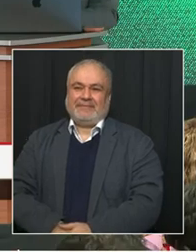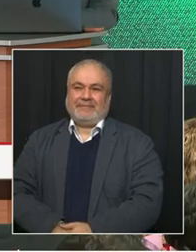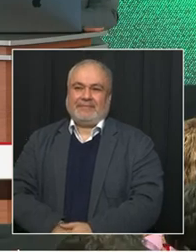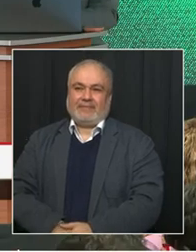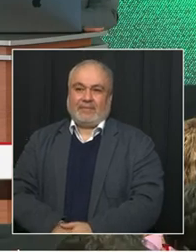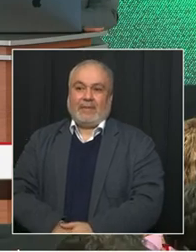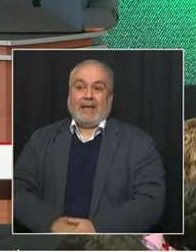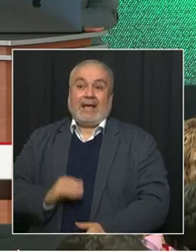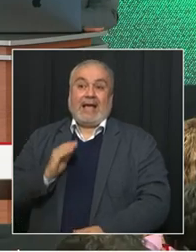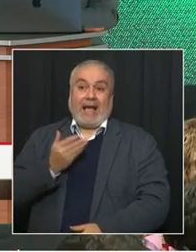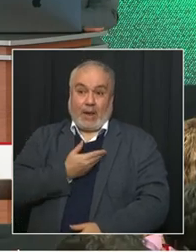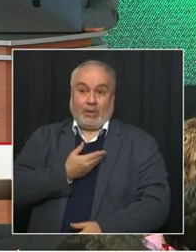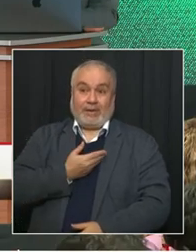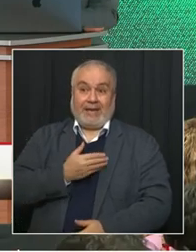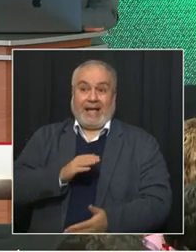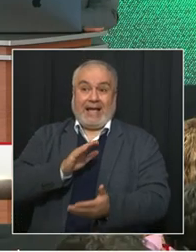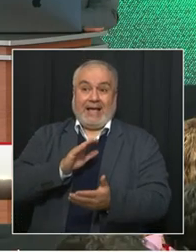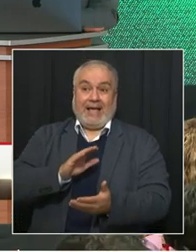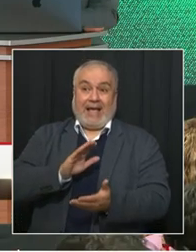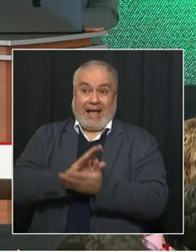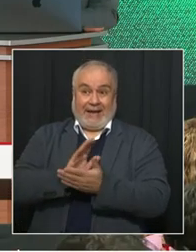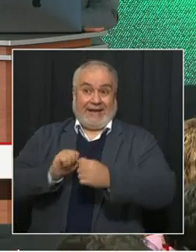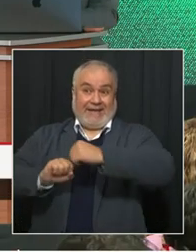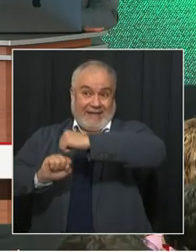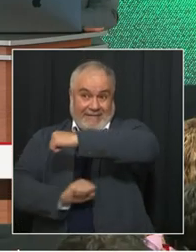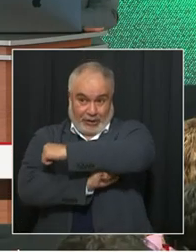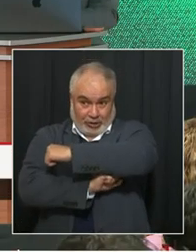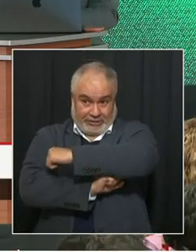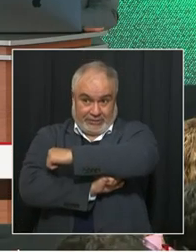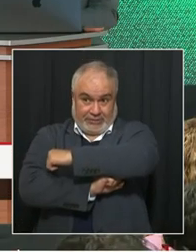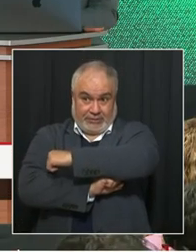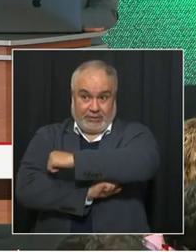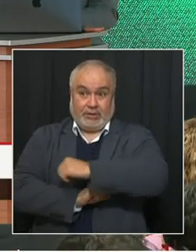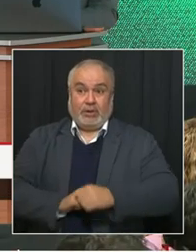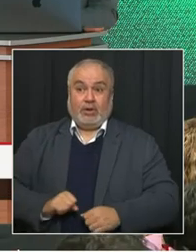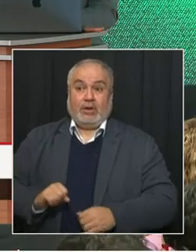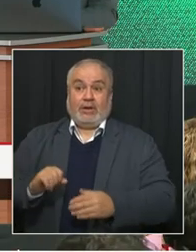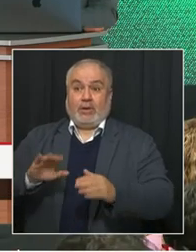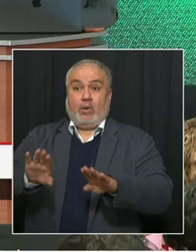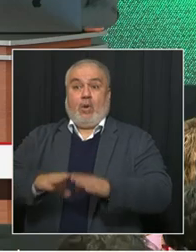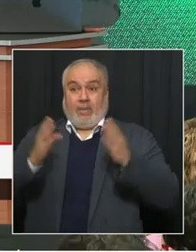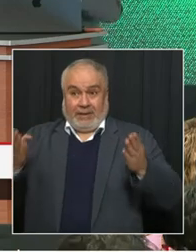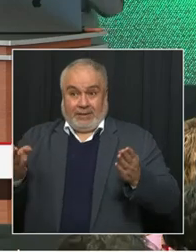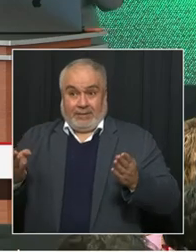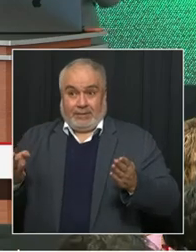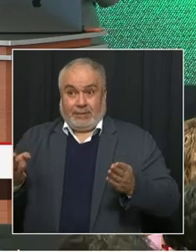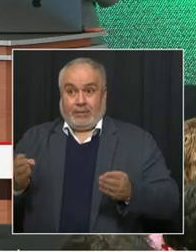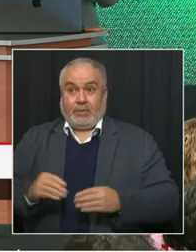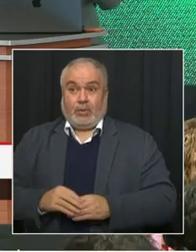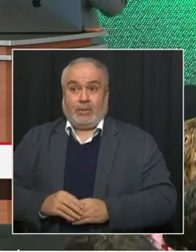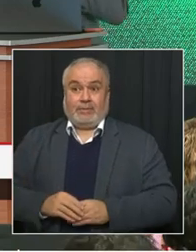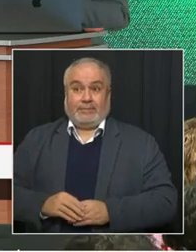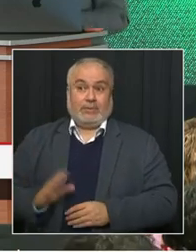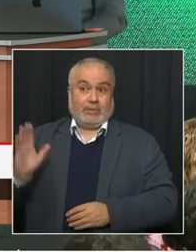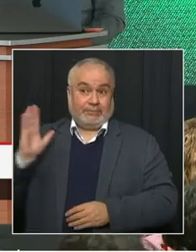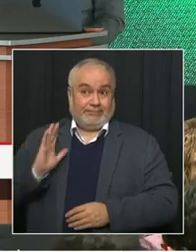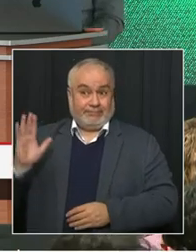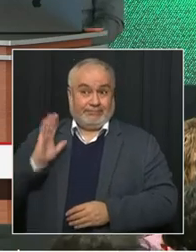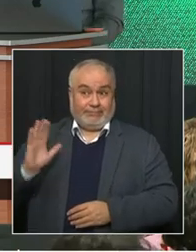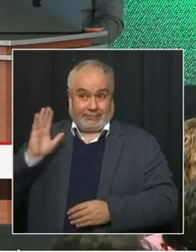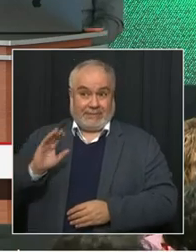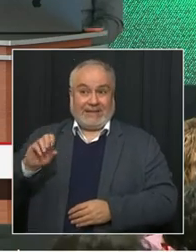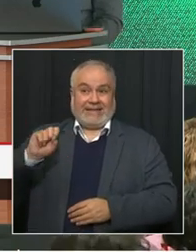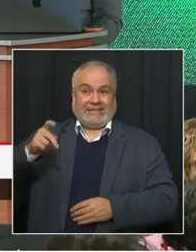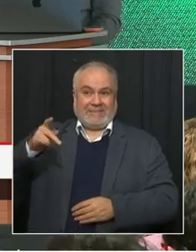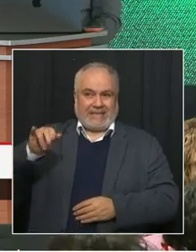now has a new home at Spingarn. And I think I'm going to be cutting the ribbon there in a couple of weeks. So we're doing a lot